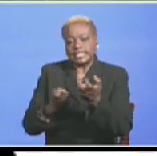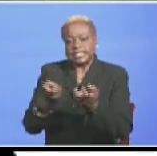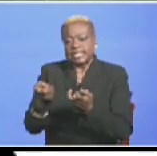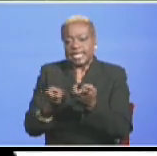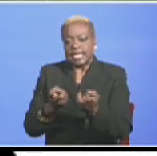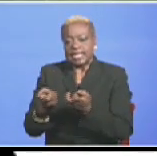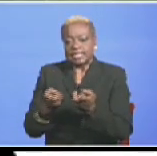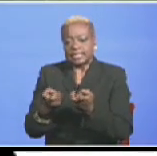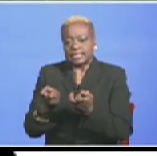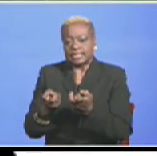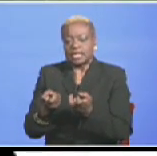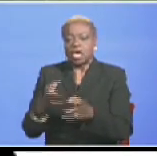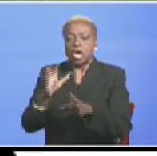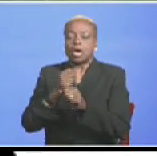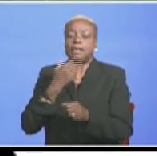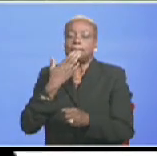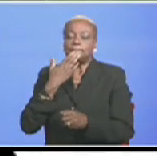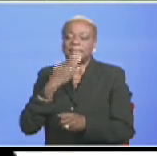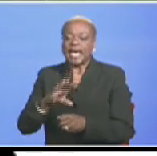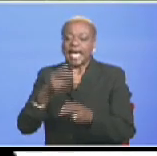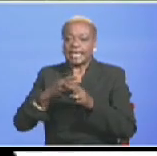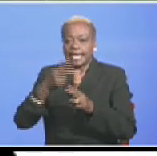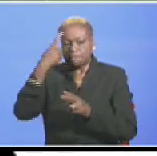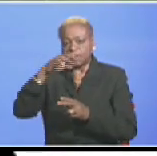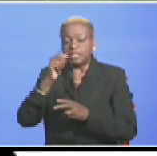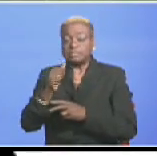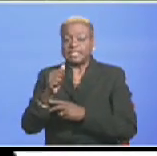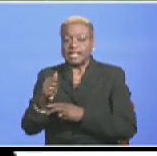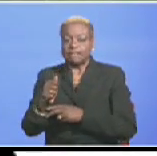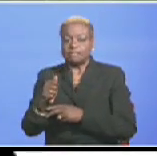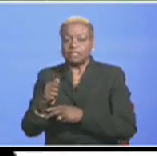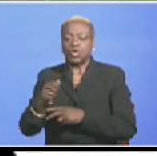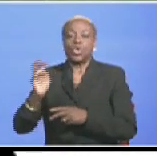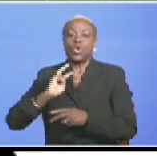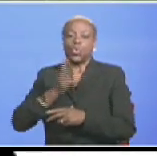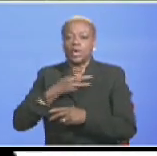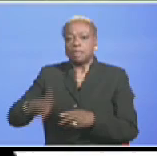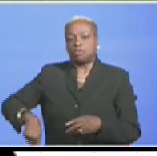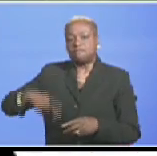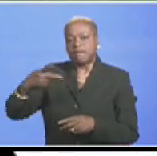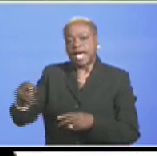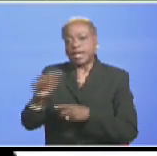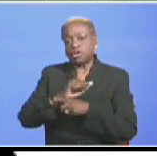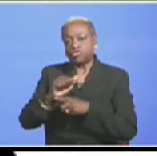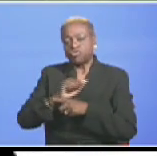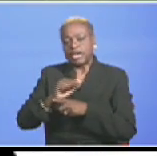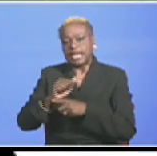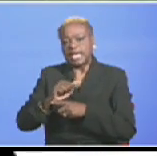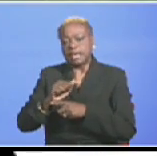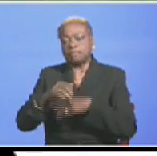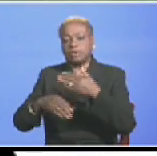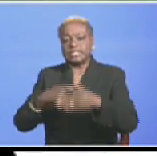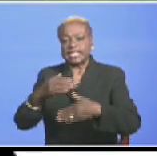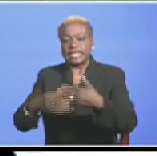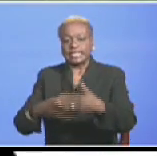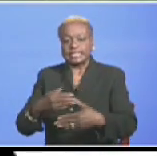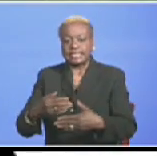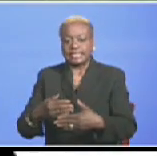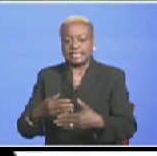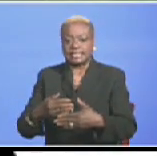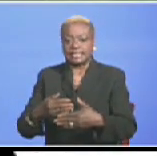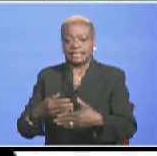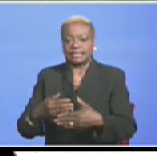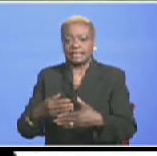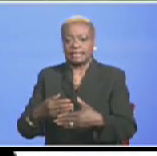but what we do is that we provide a training process within Aquacross where actually they're all pretty